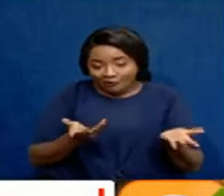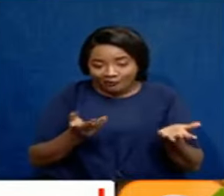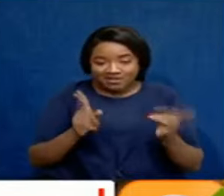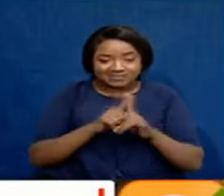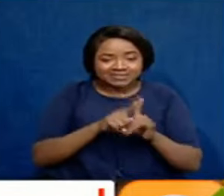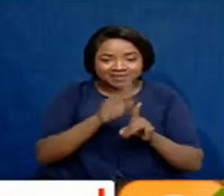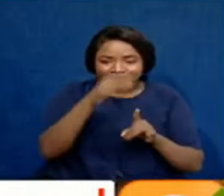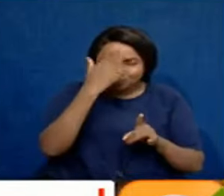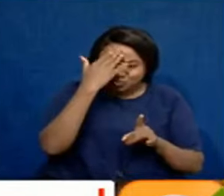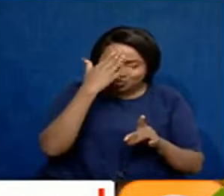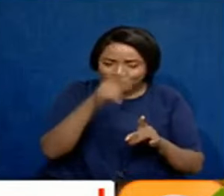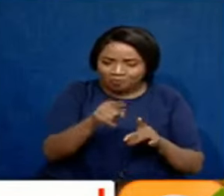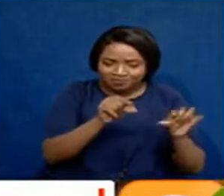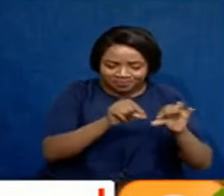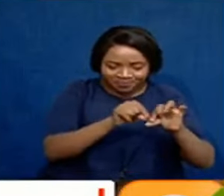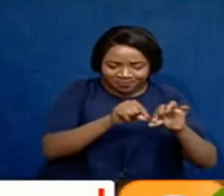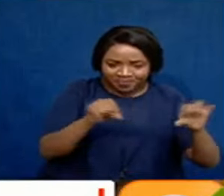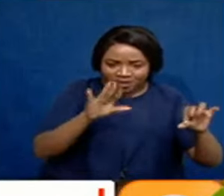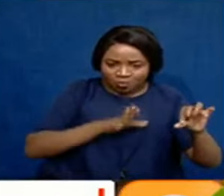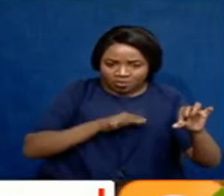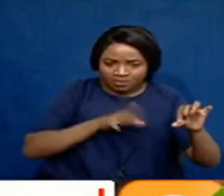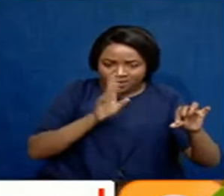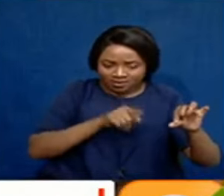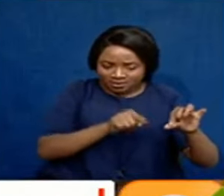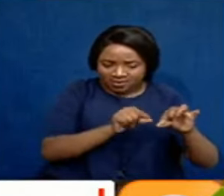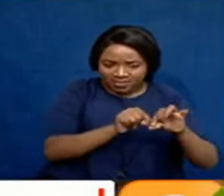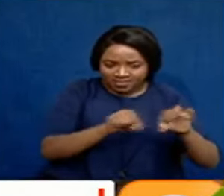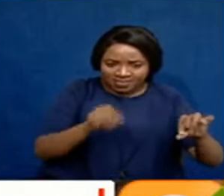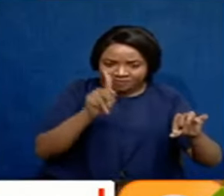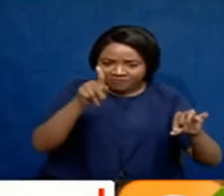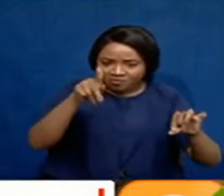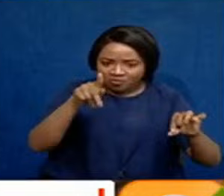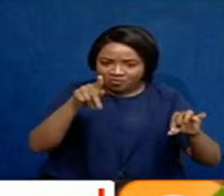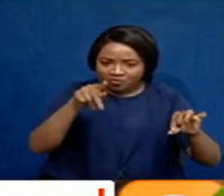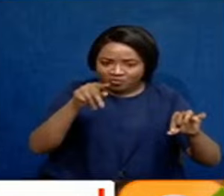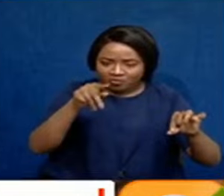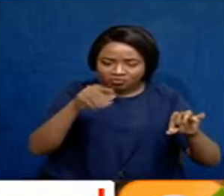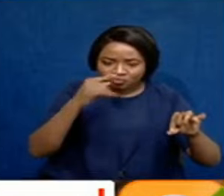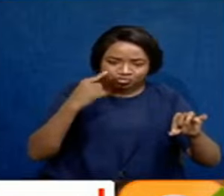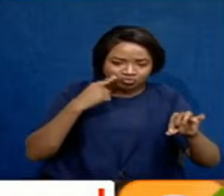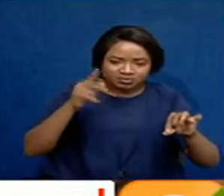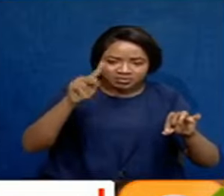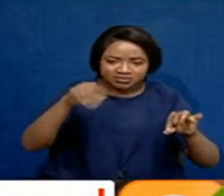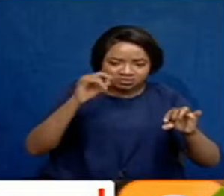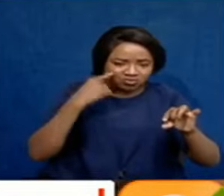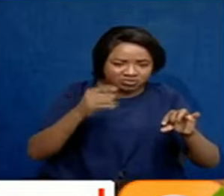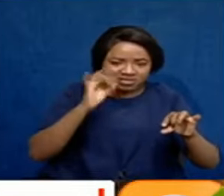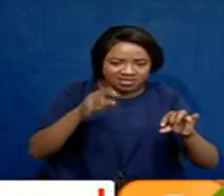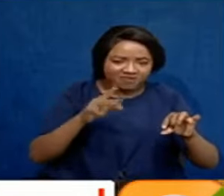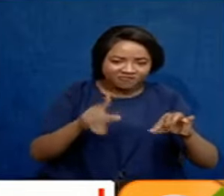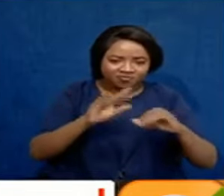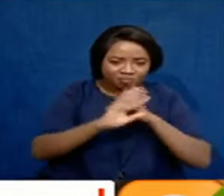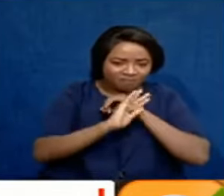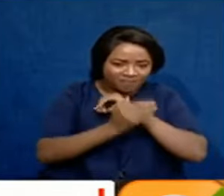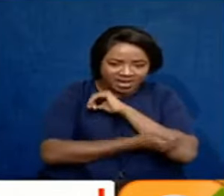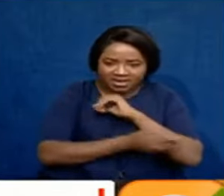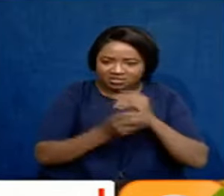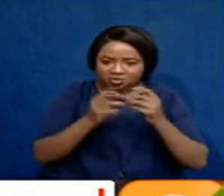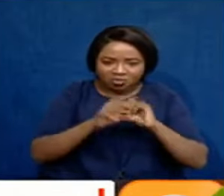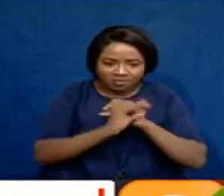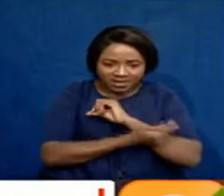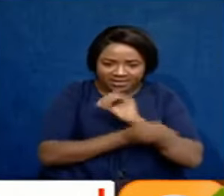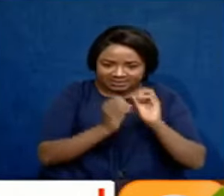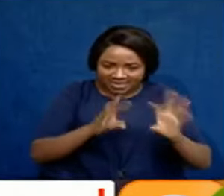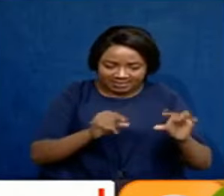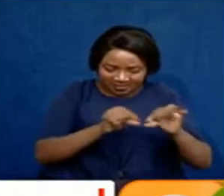ones that women use to test for pregnancy. So it can give you what they usually call either